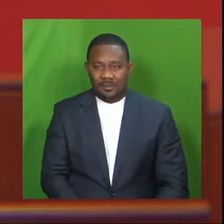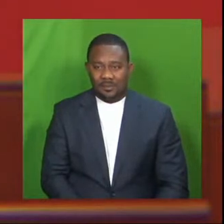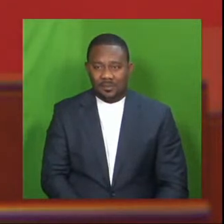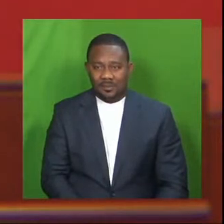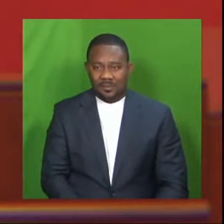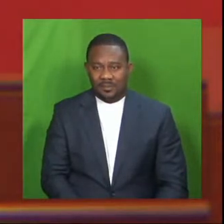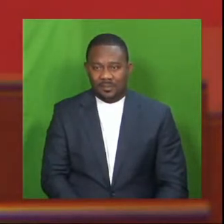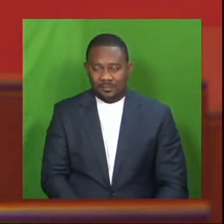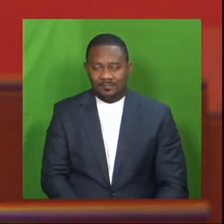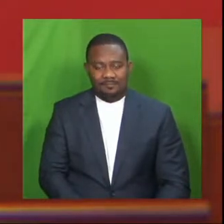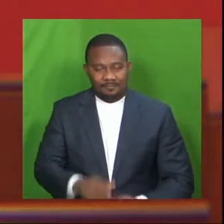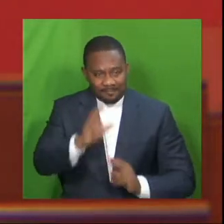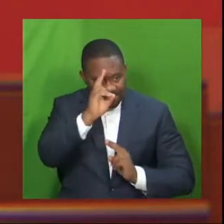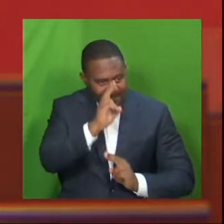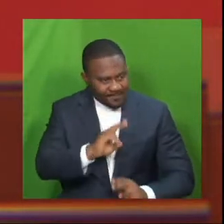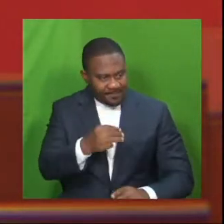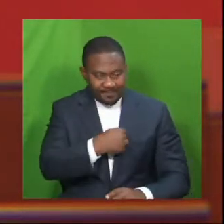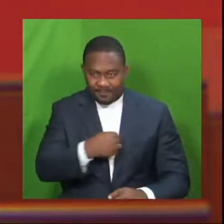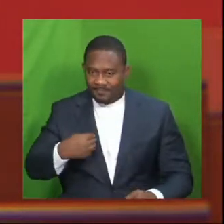Honorable members,